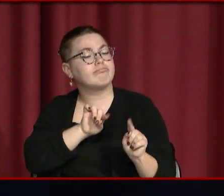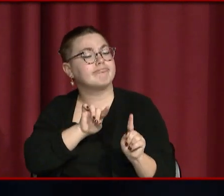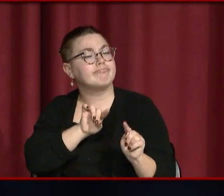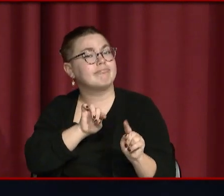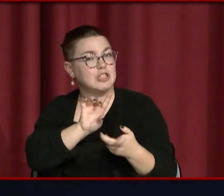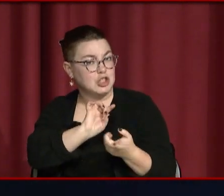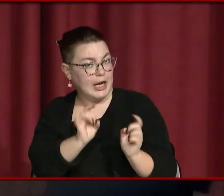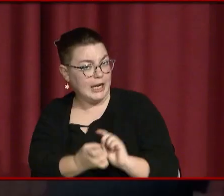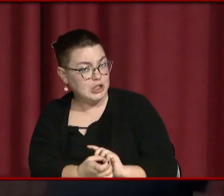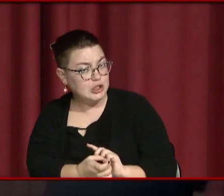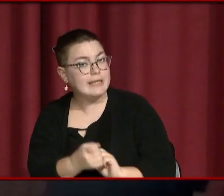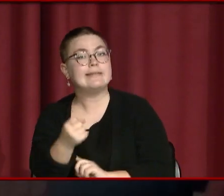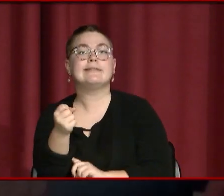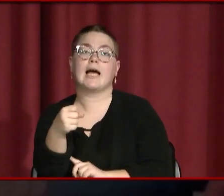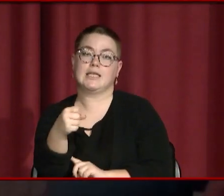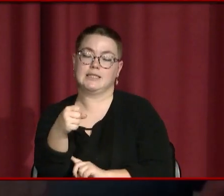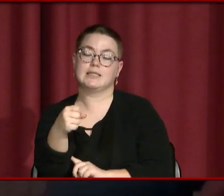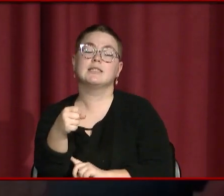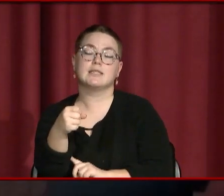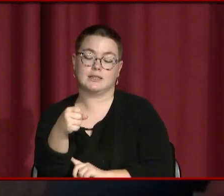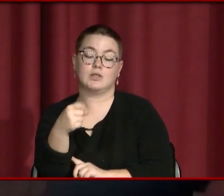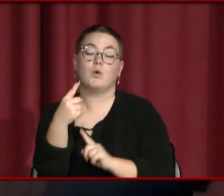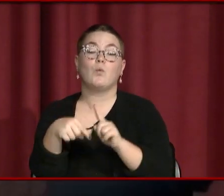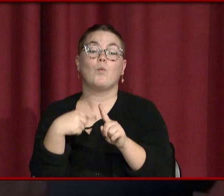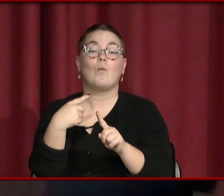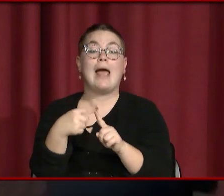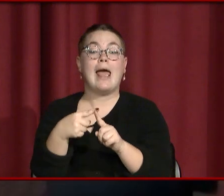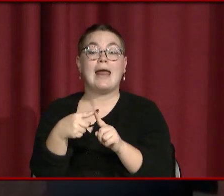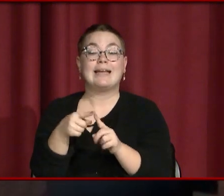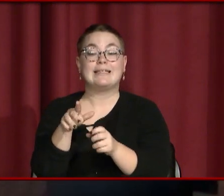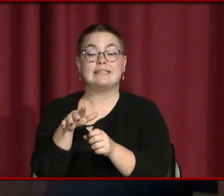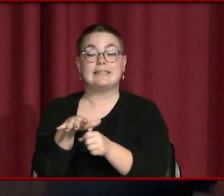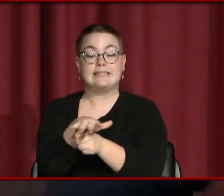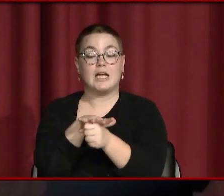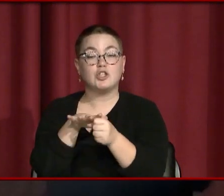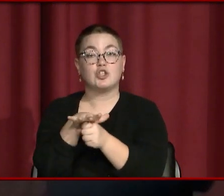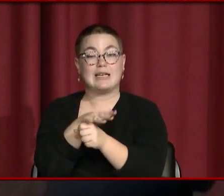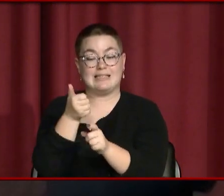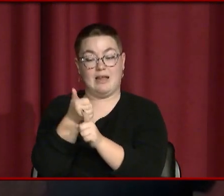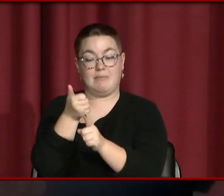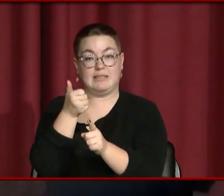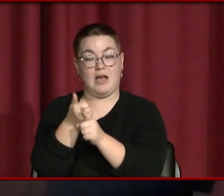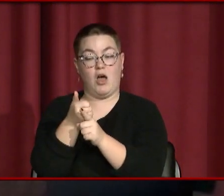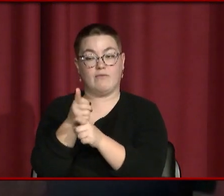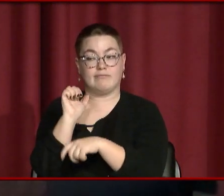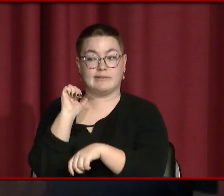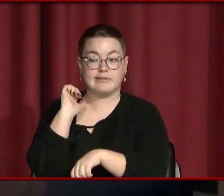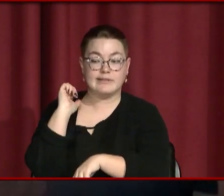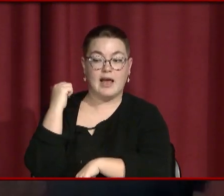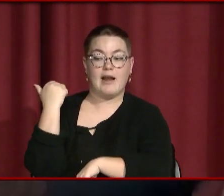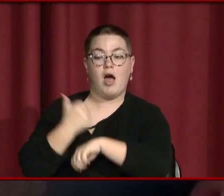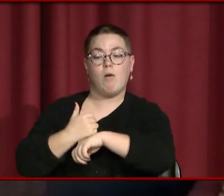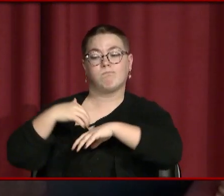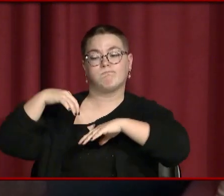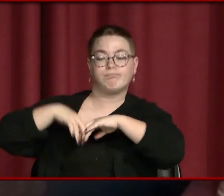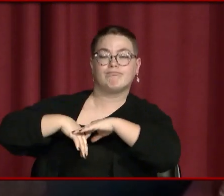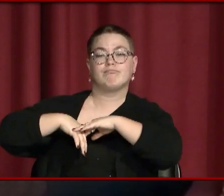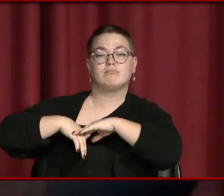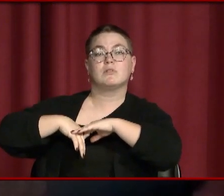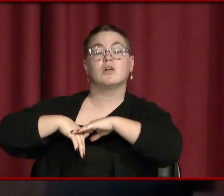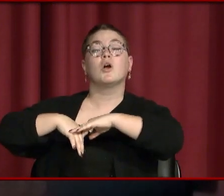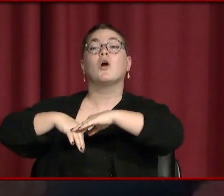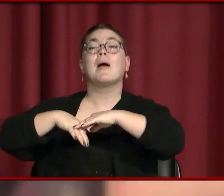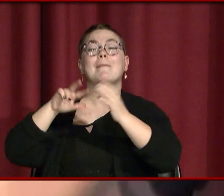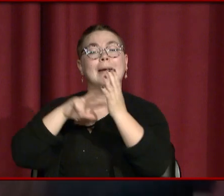again, when districts are rigged and we essentially know who's going to win those seats before an election